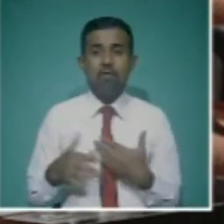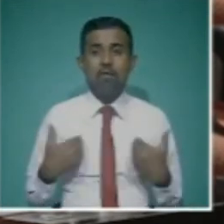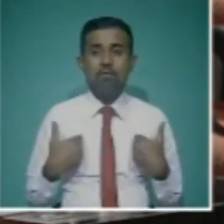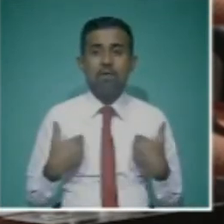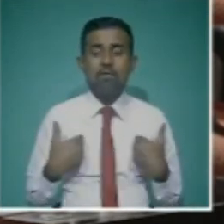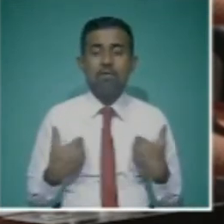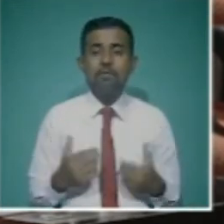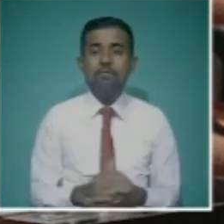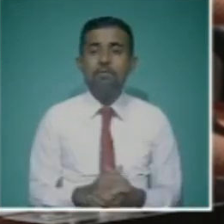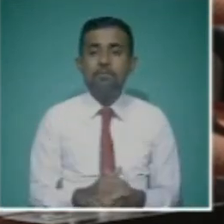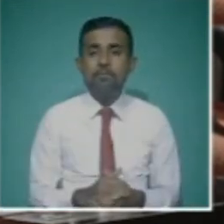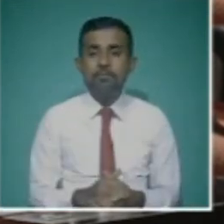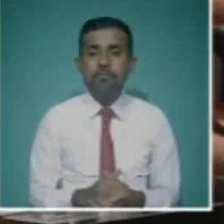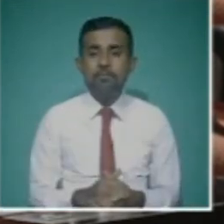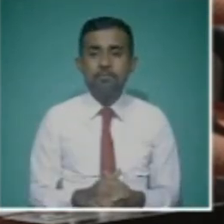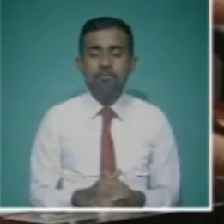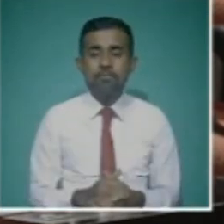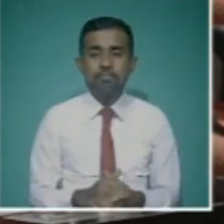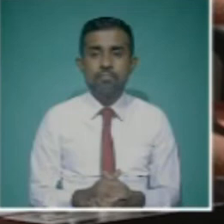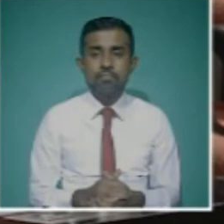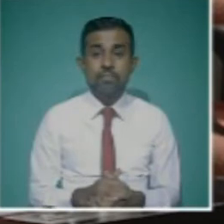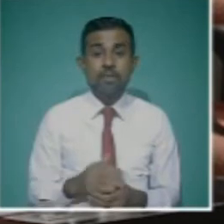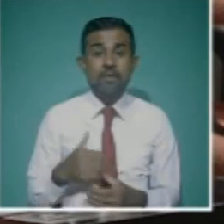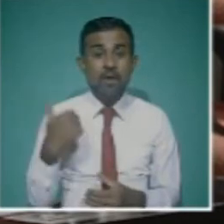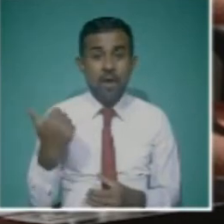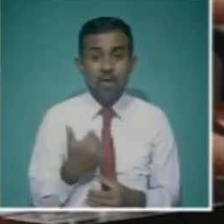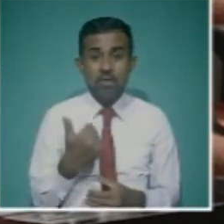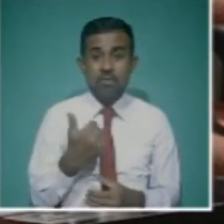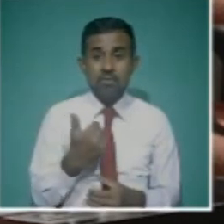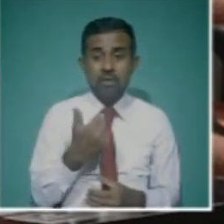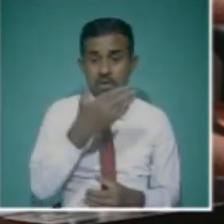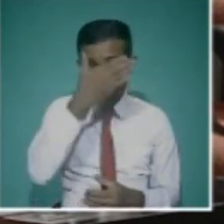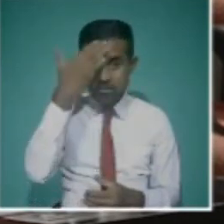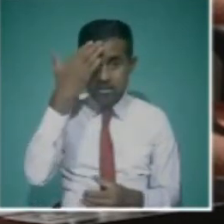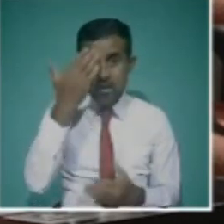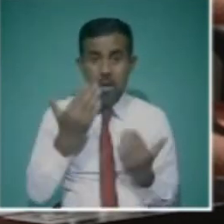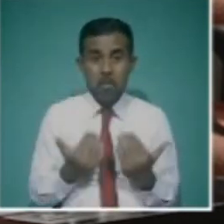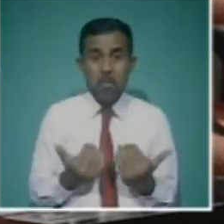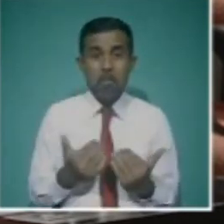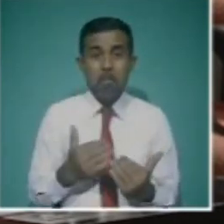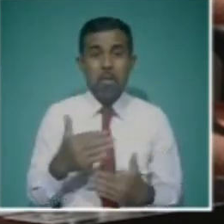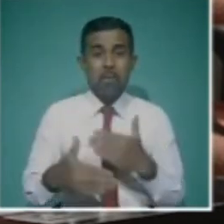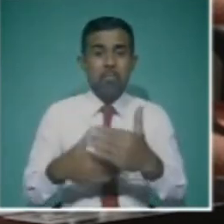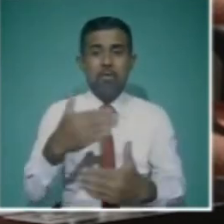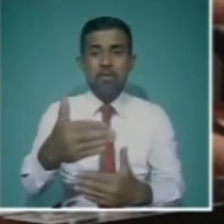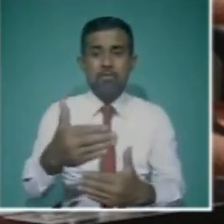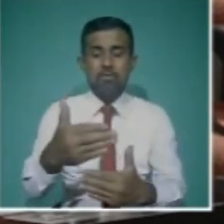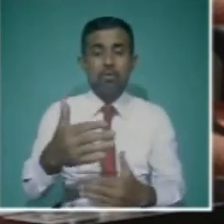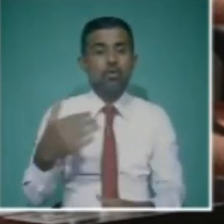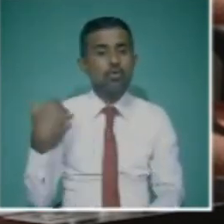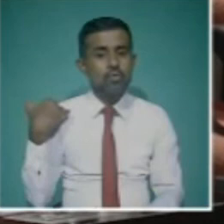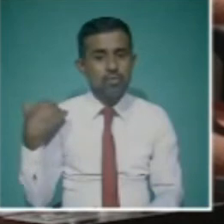Surely you can't expect a new generation of Tamils who has seen brothers and sisters abroad who are doing tremendously